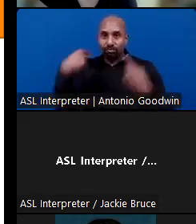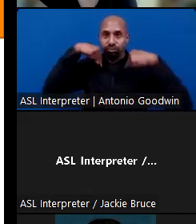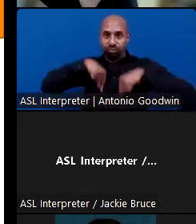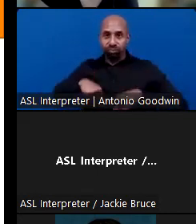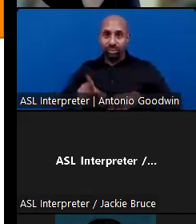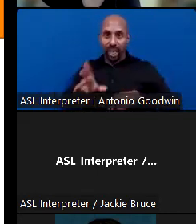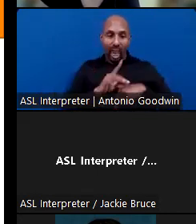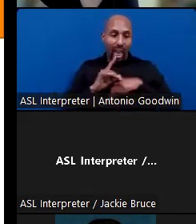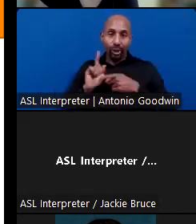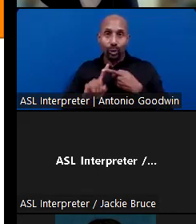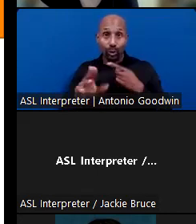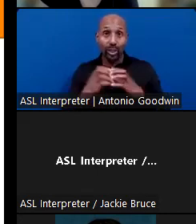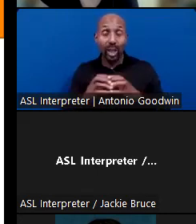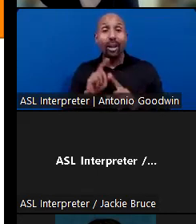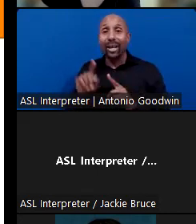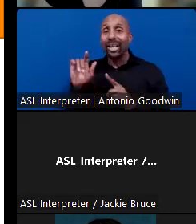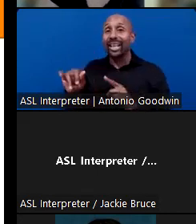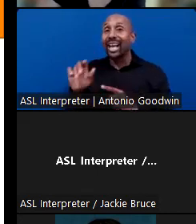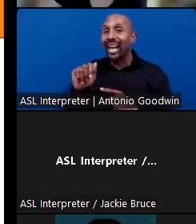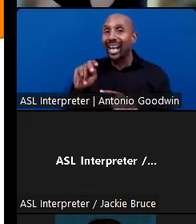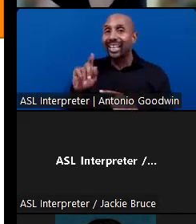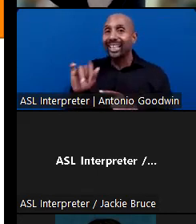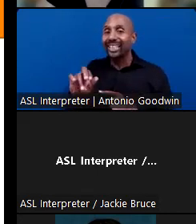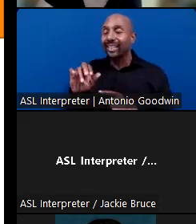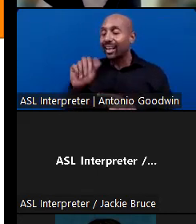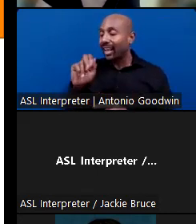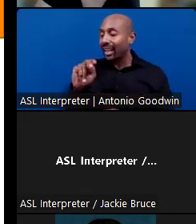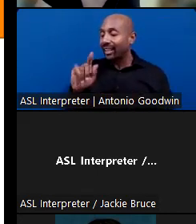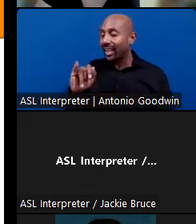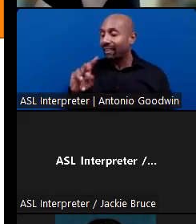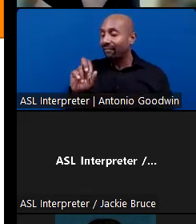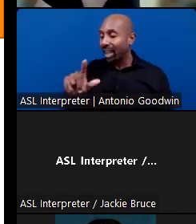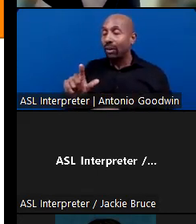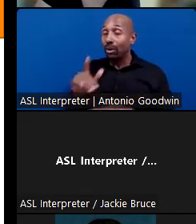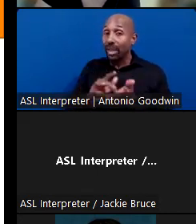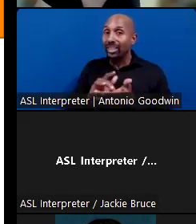insurance or immigration status, and I'm going to show you in a second how to get them.